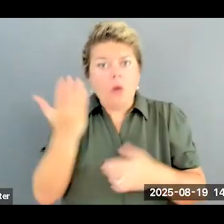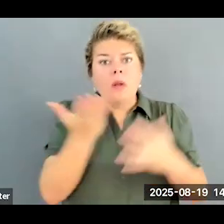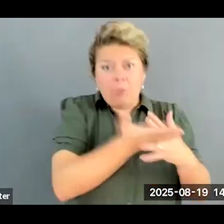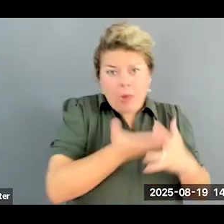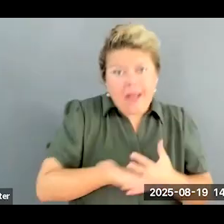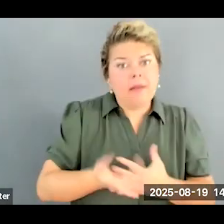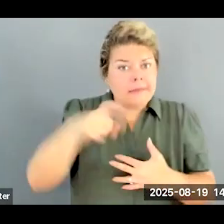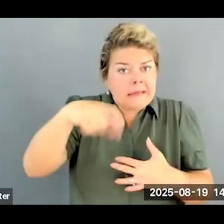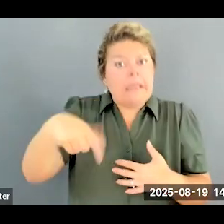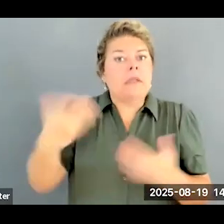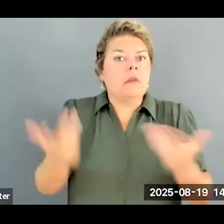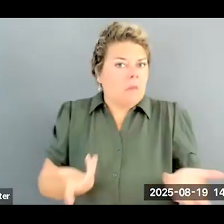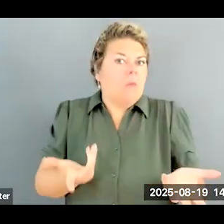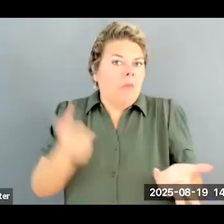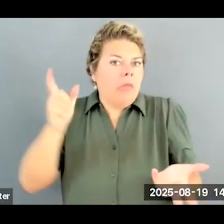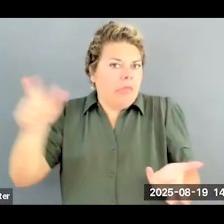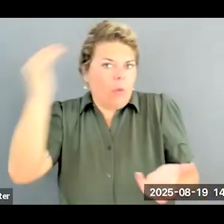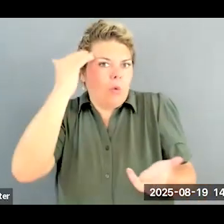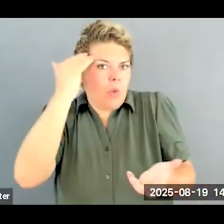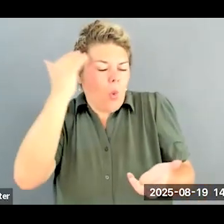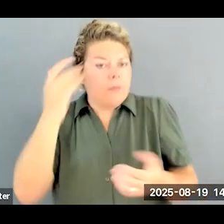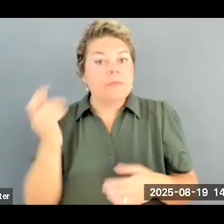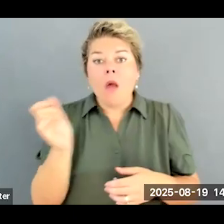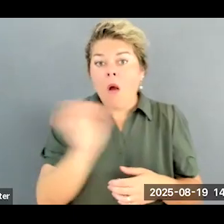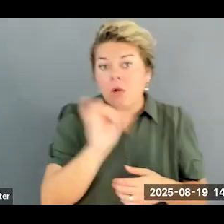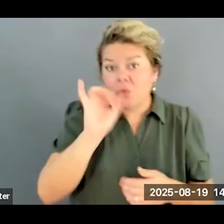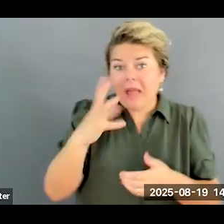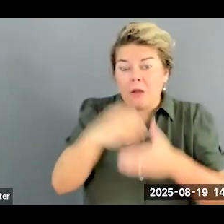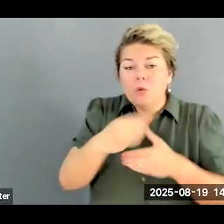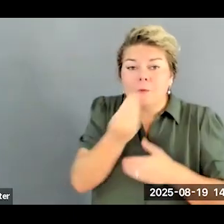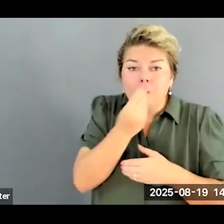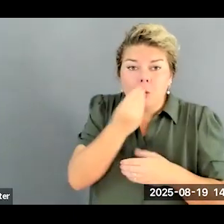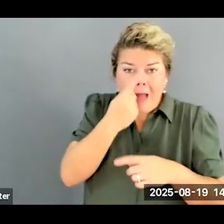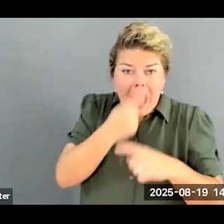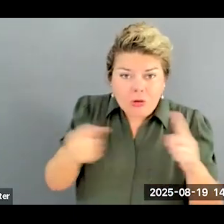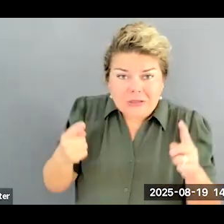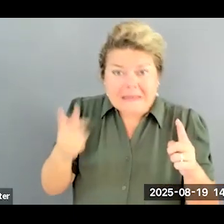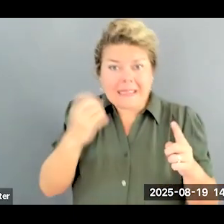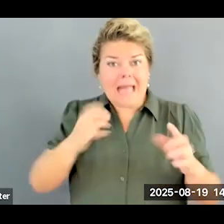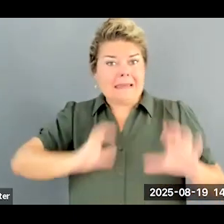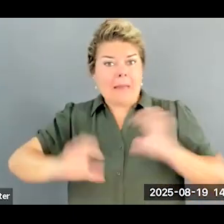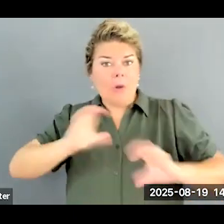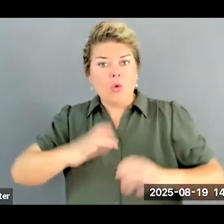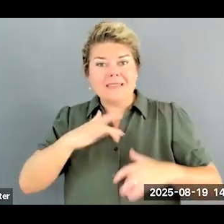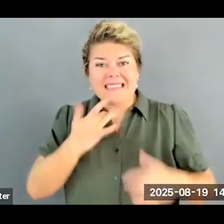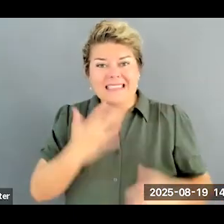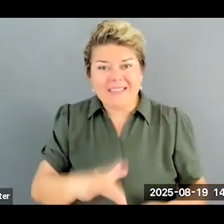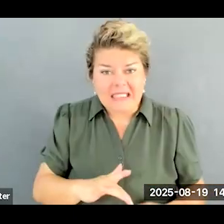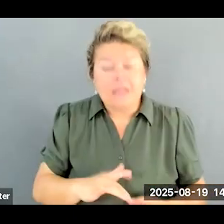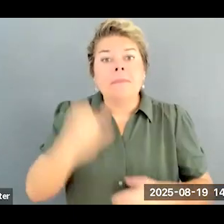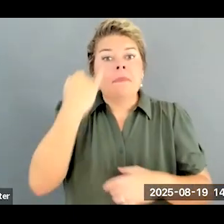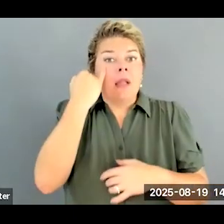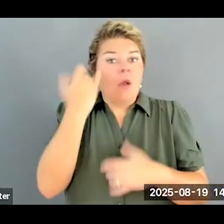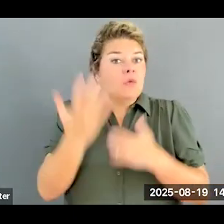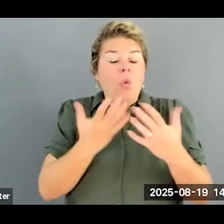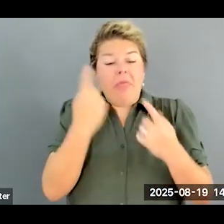activities. This also includes food allergies and chemical sensitivities. So, considering what all is going to be in